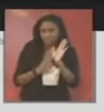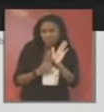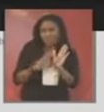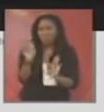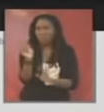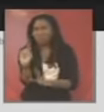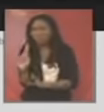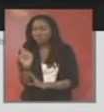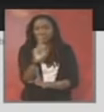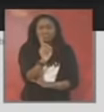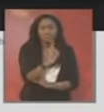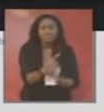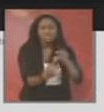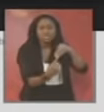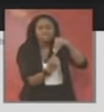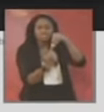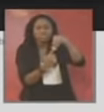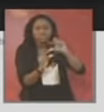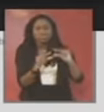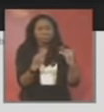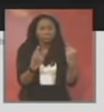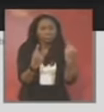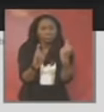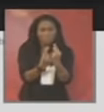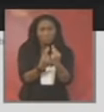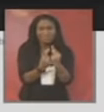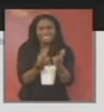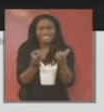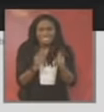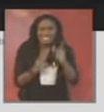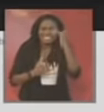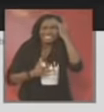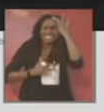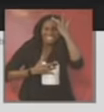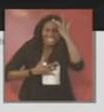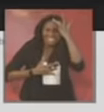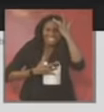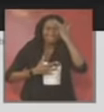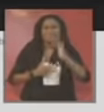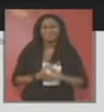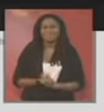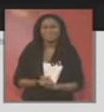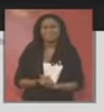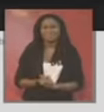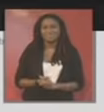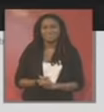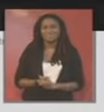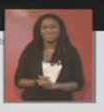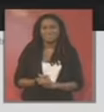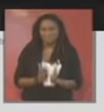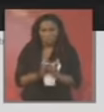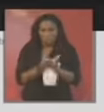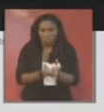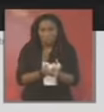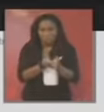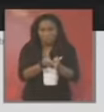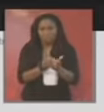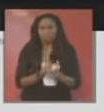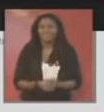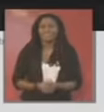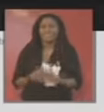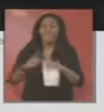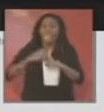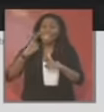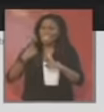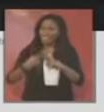indicating the numbers of cases that belonged specifically to that cohort. We saw that we had a